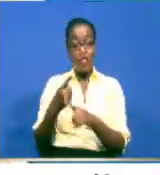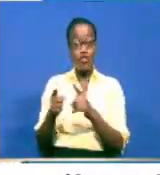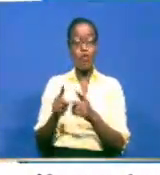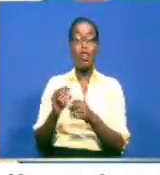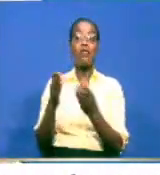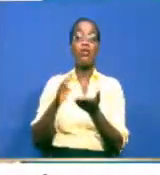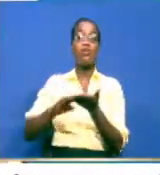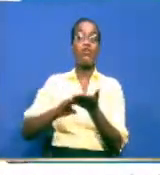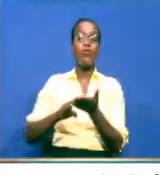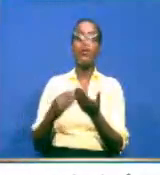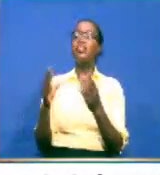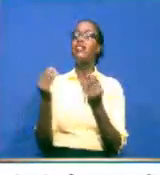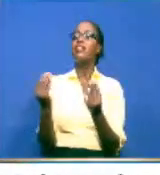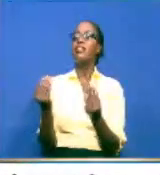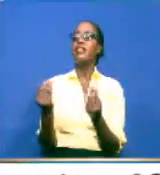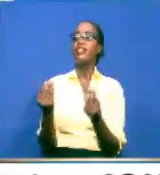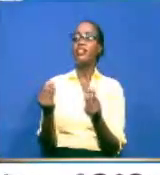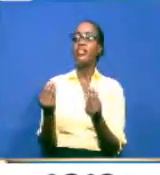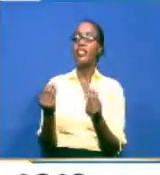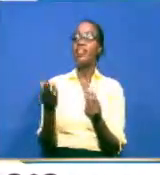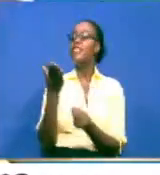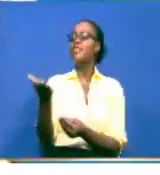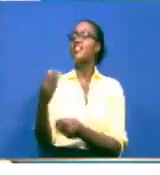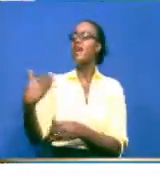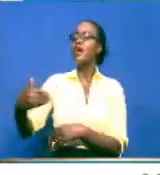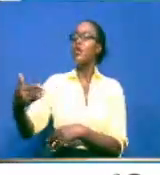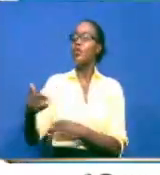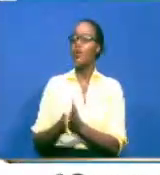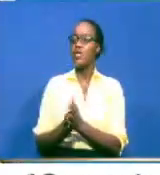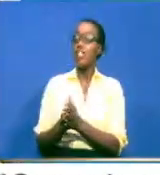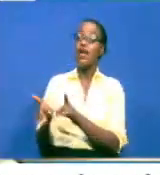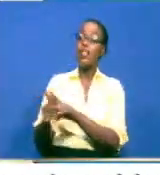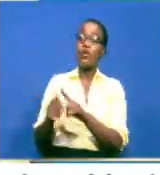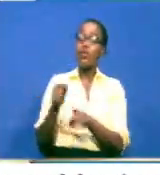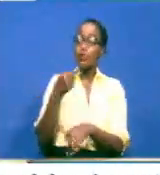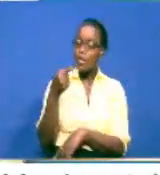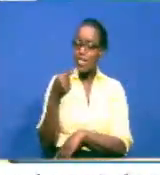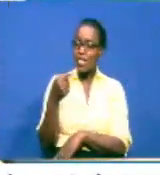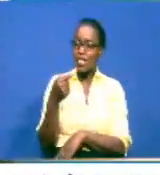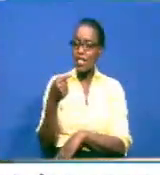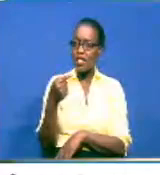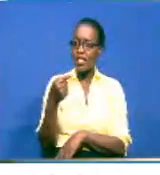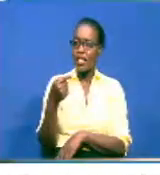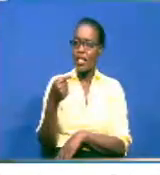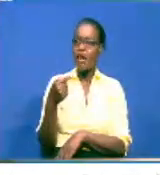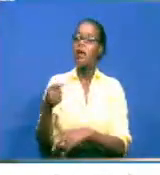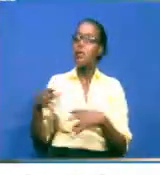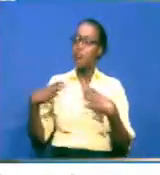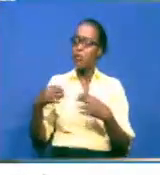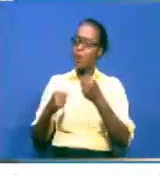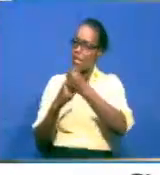So, yes, because it's there already. Yeah, because it's always there. Yes. And I also want to say that even people who are giving